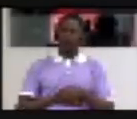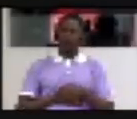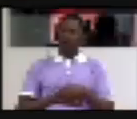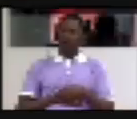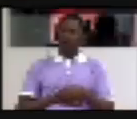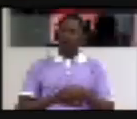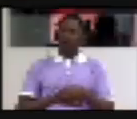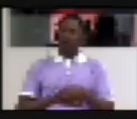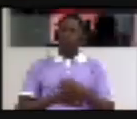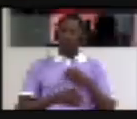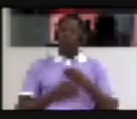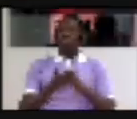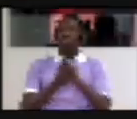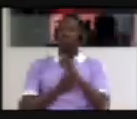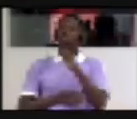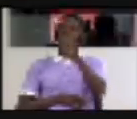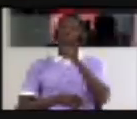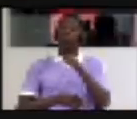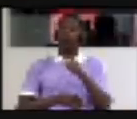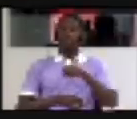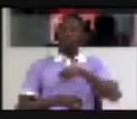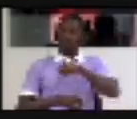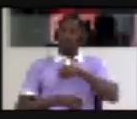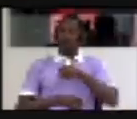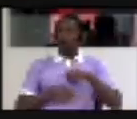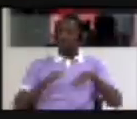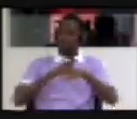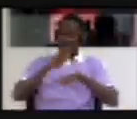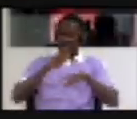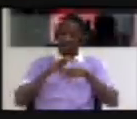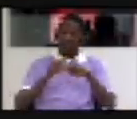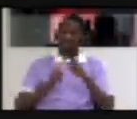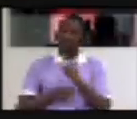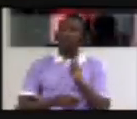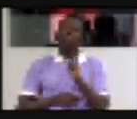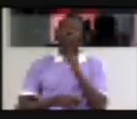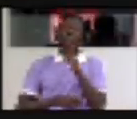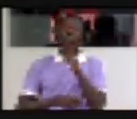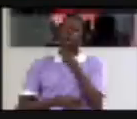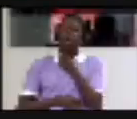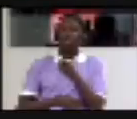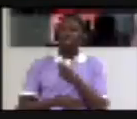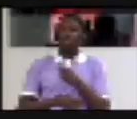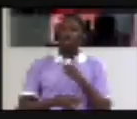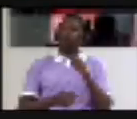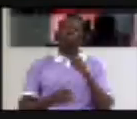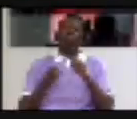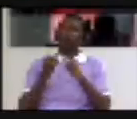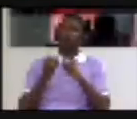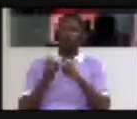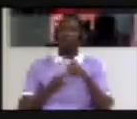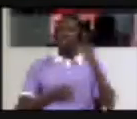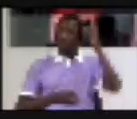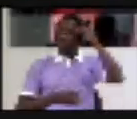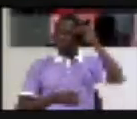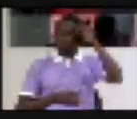Okay, we'll go through your personal background. Also, we'll go through your political